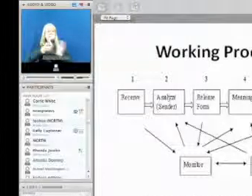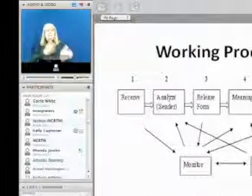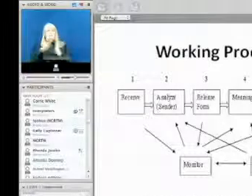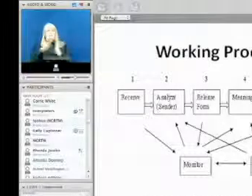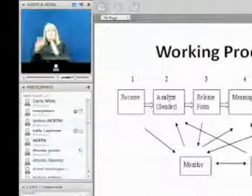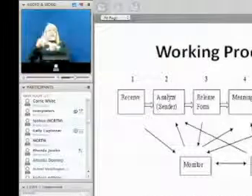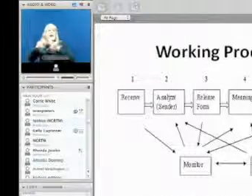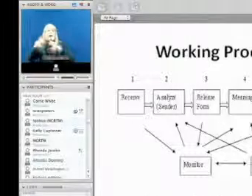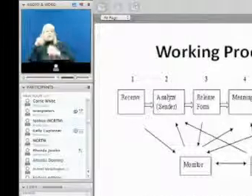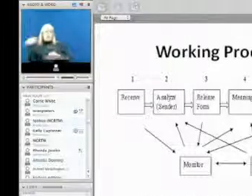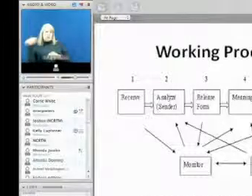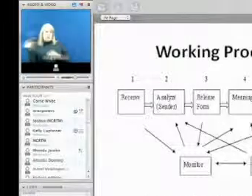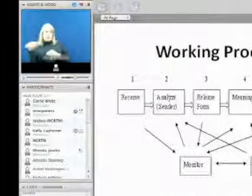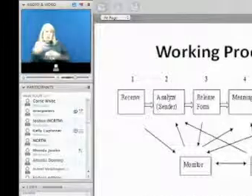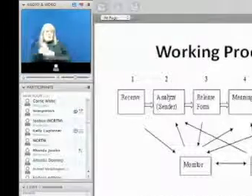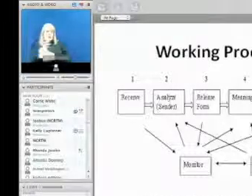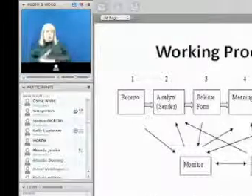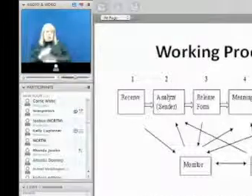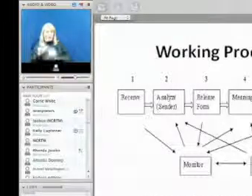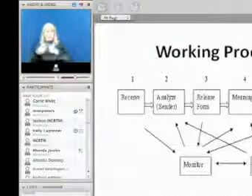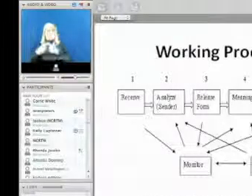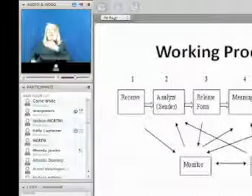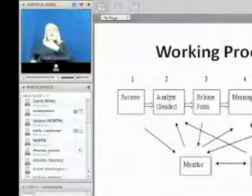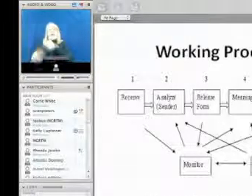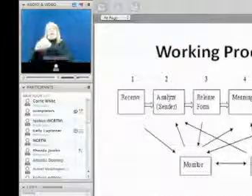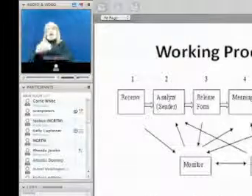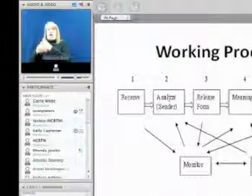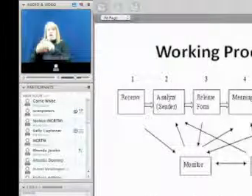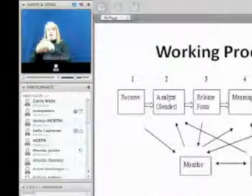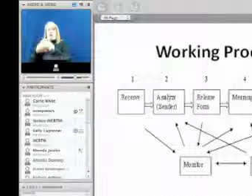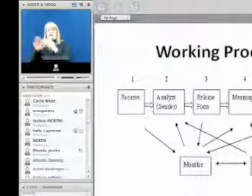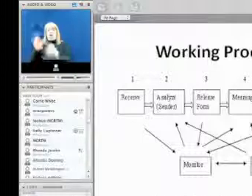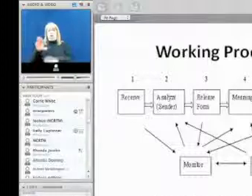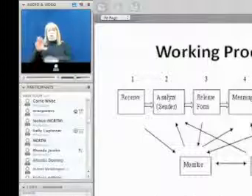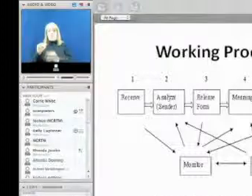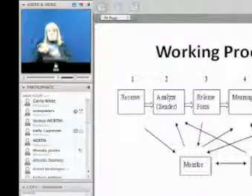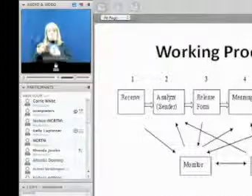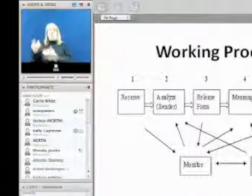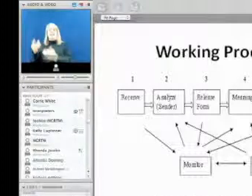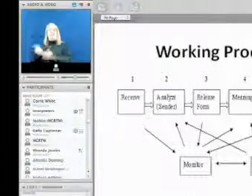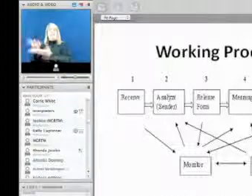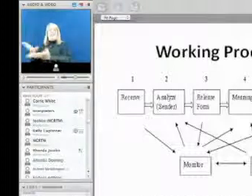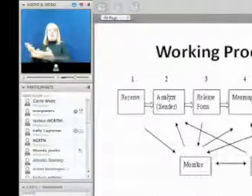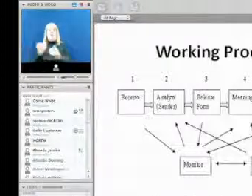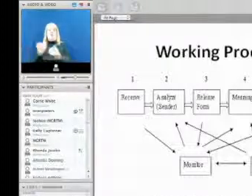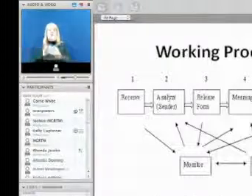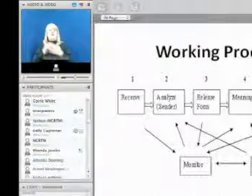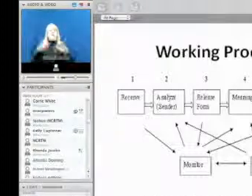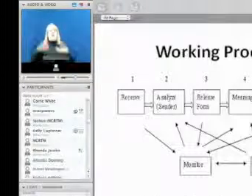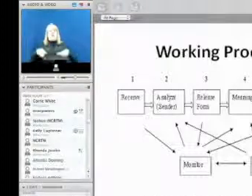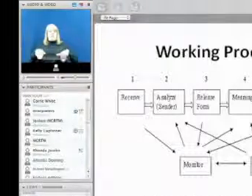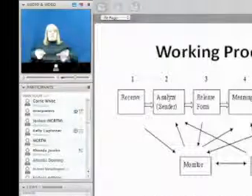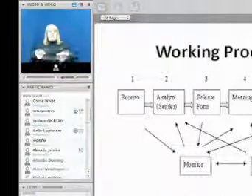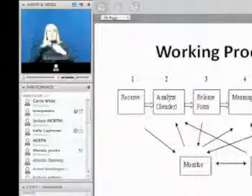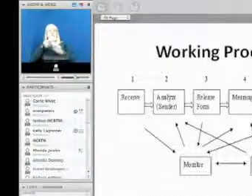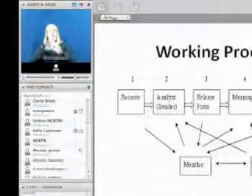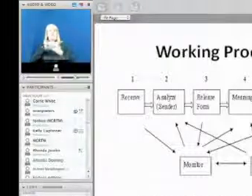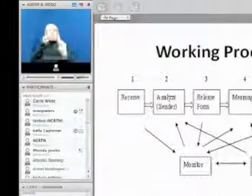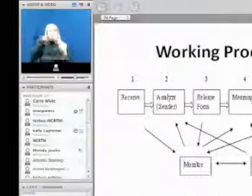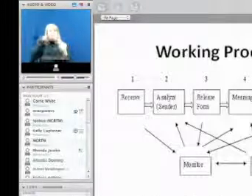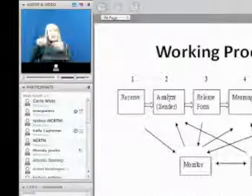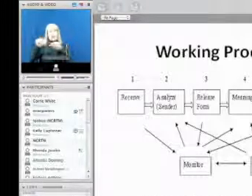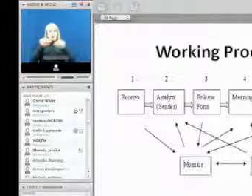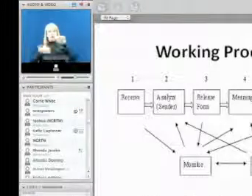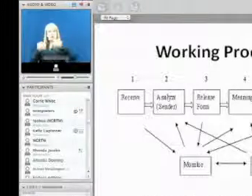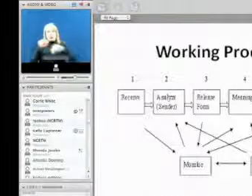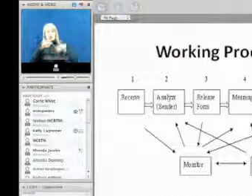add form, and then deliver. And the 2 lower boxes are the monitor and feedback functions. And those